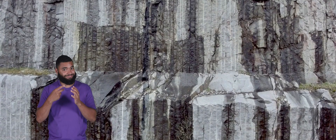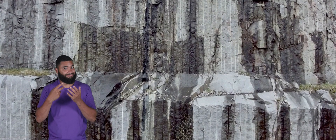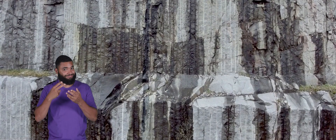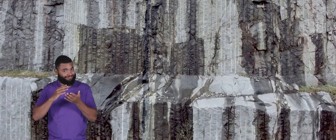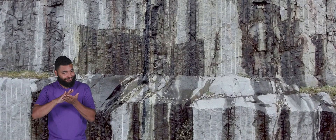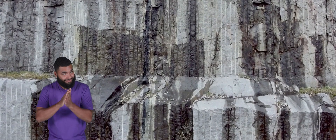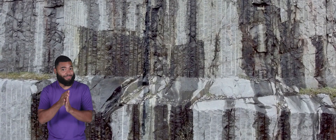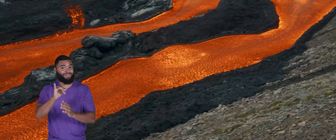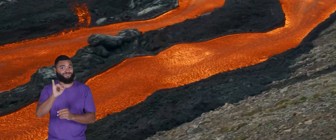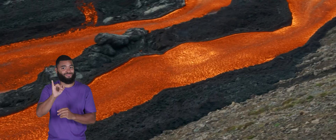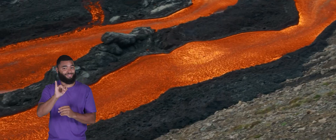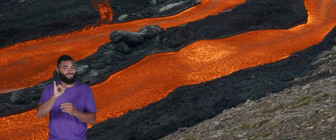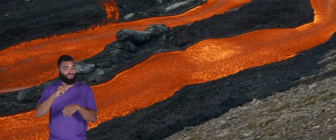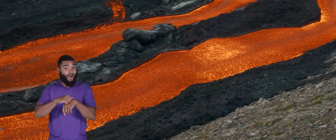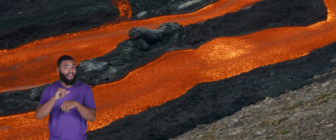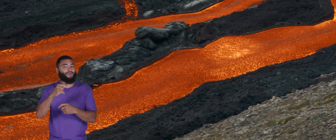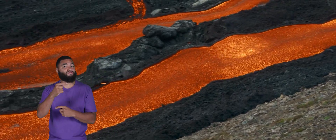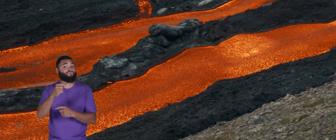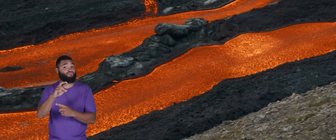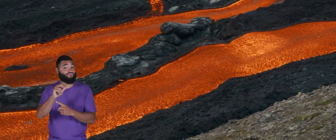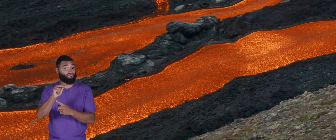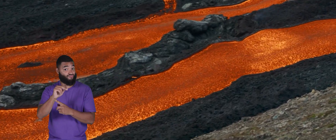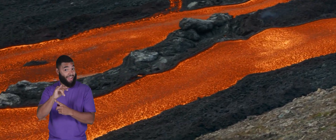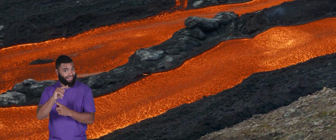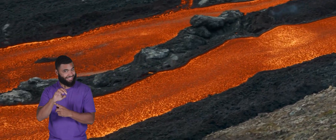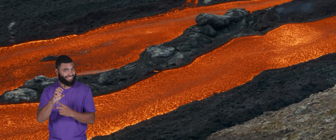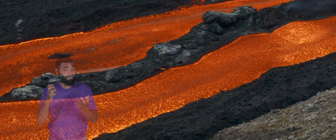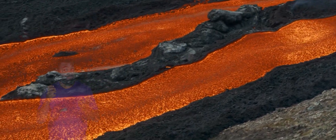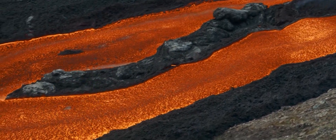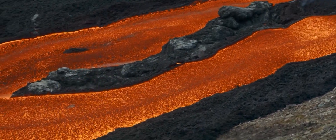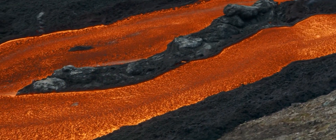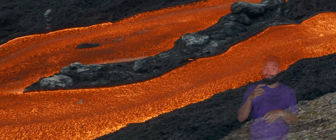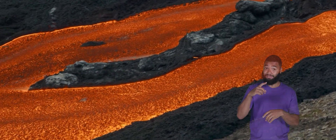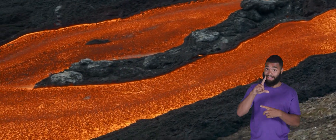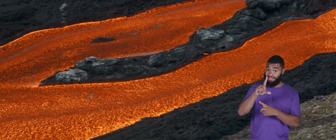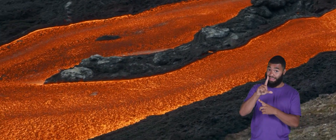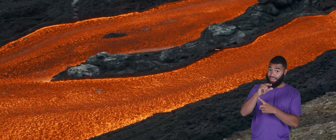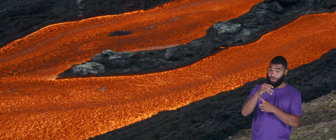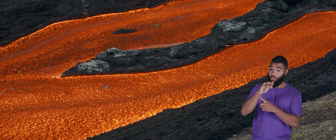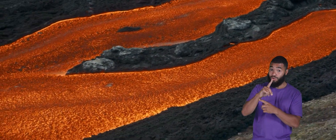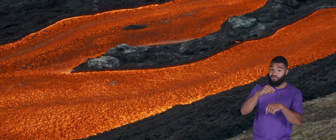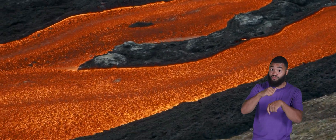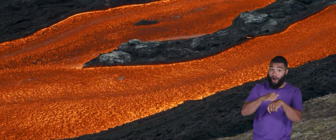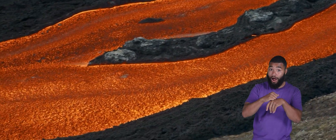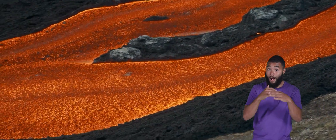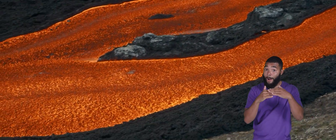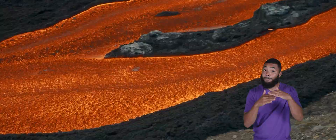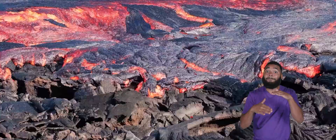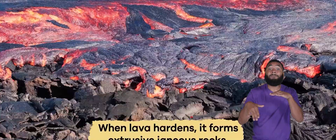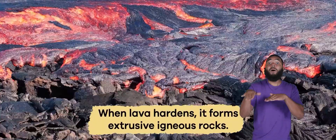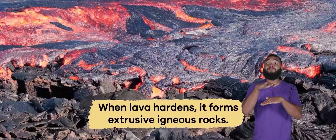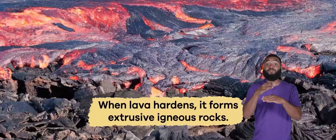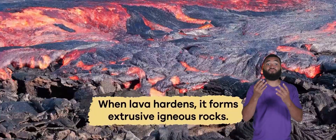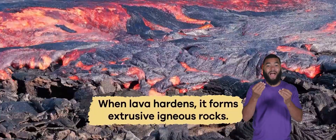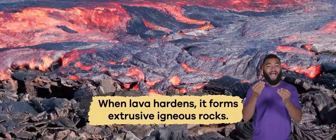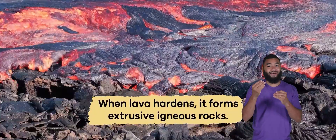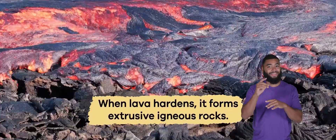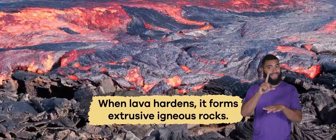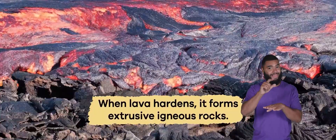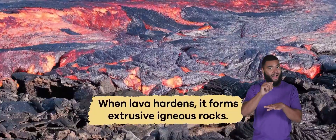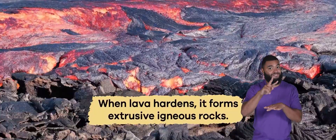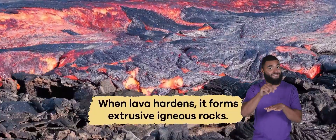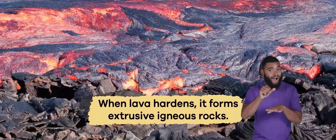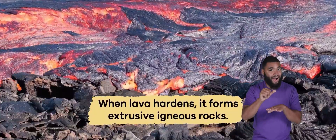granite. When the liquid rock is above ground, it is called lava. When lava